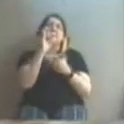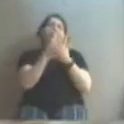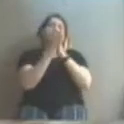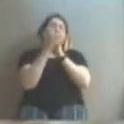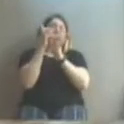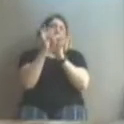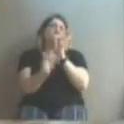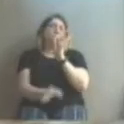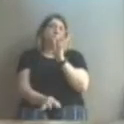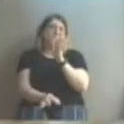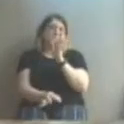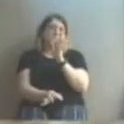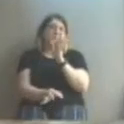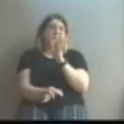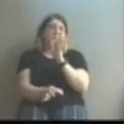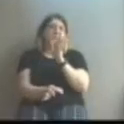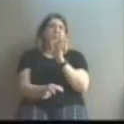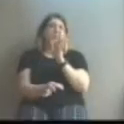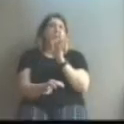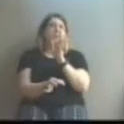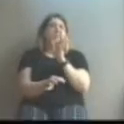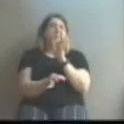simplification.